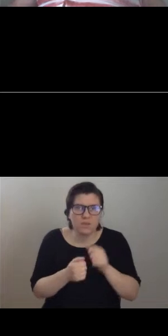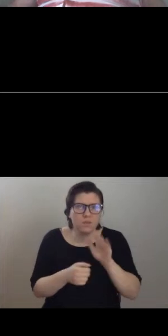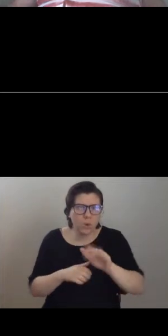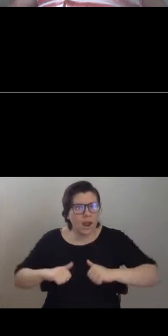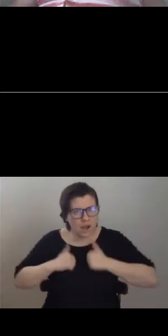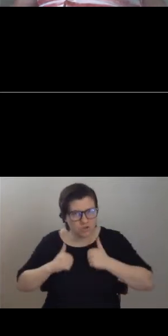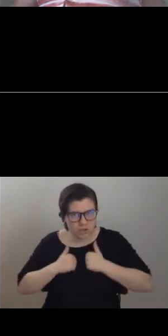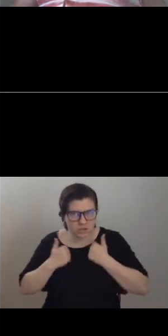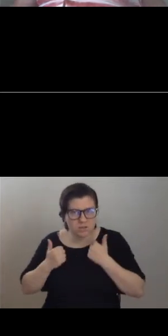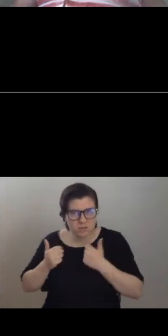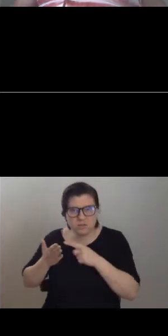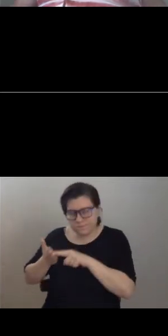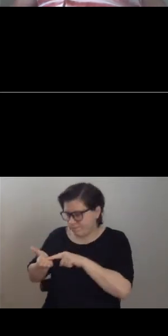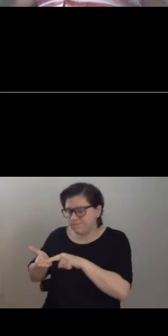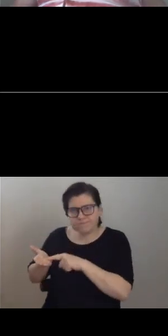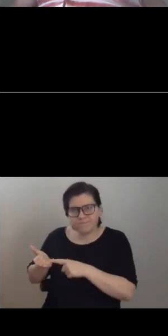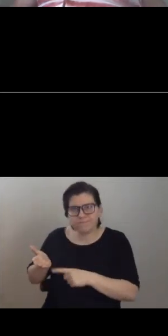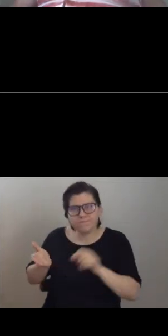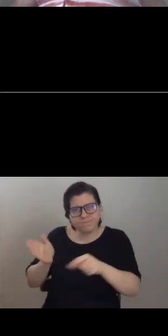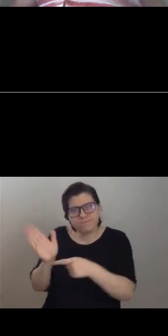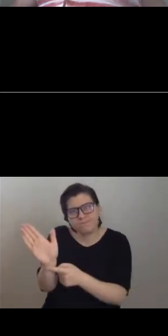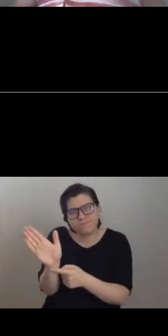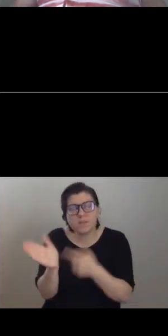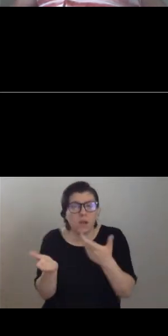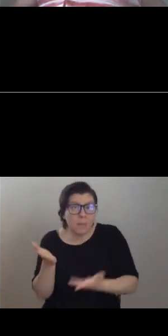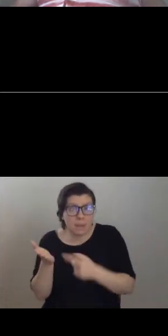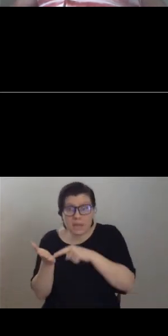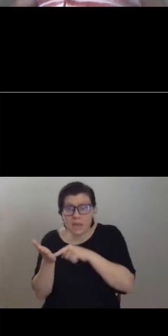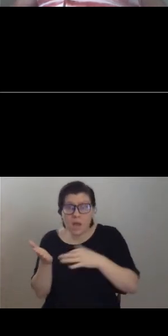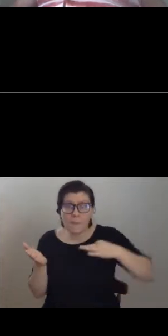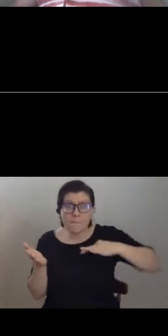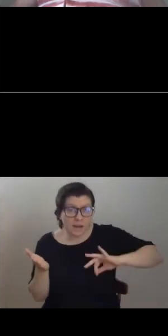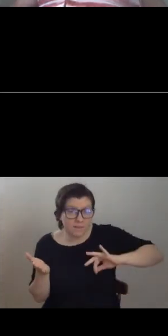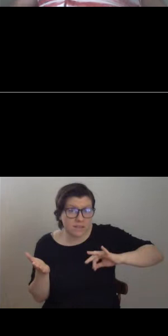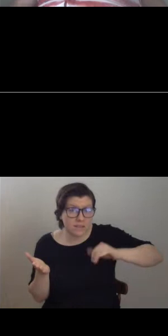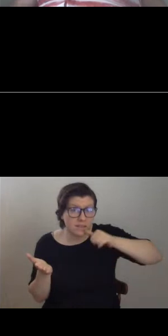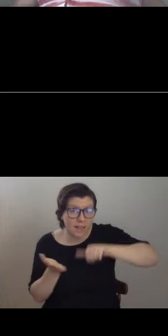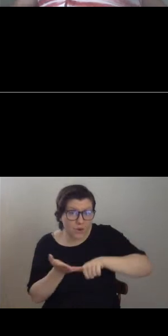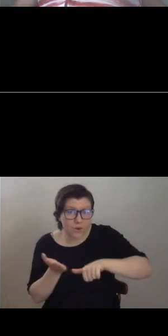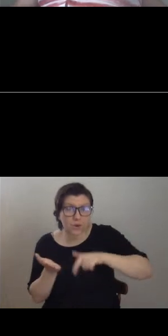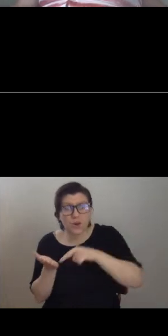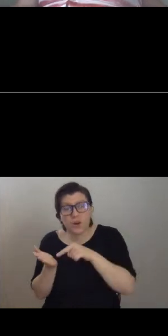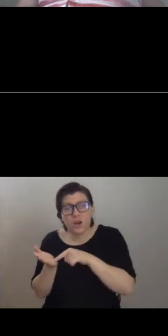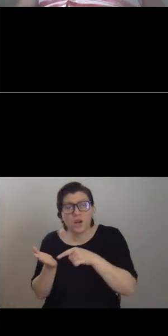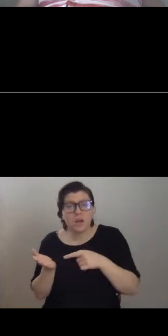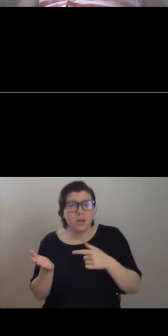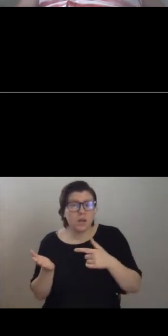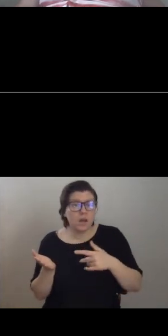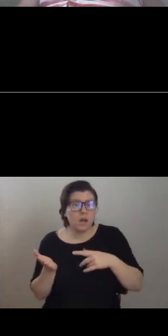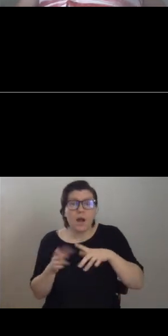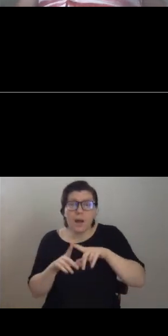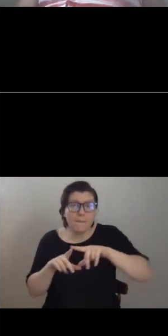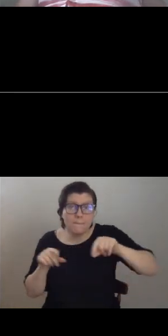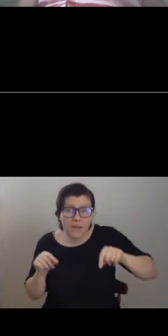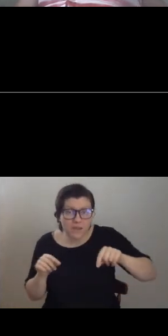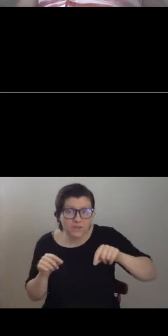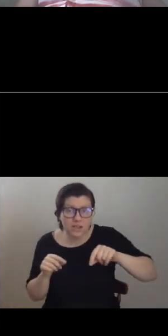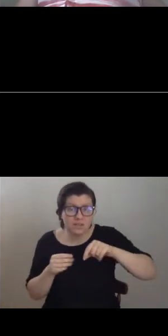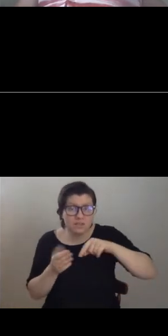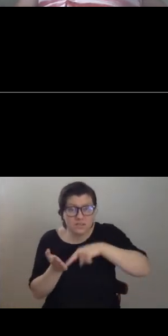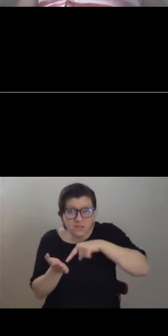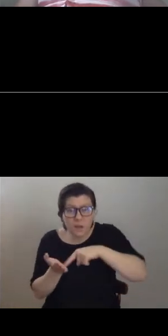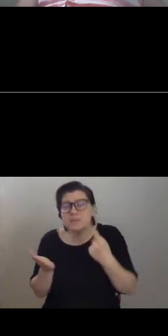address on it, either maybe a benefits letter or a paycheck stub, something that would